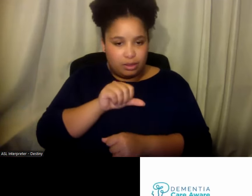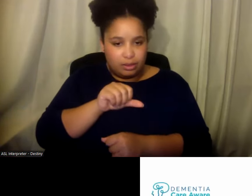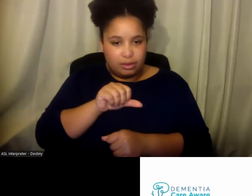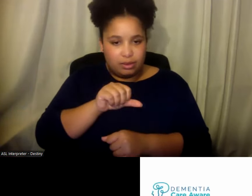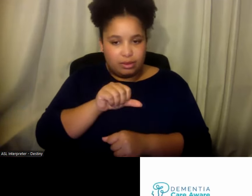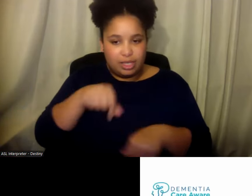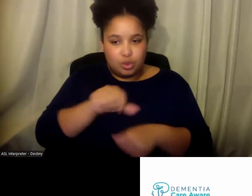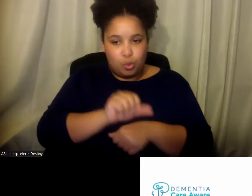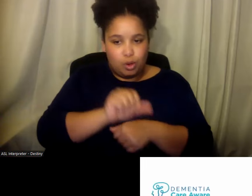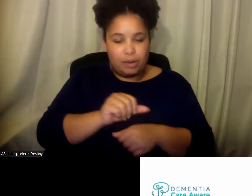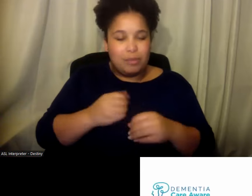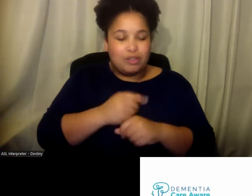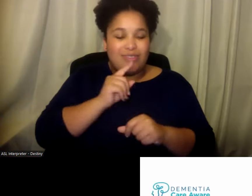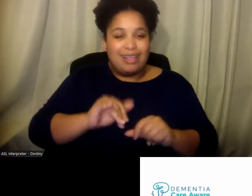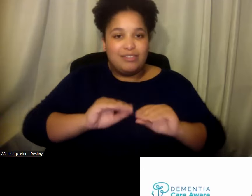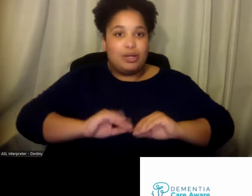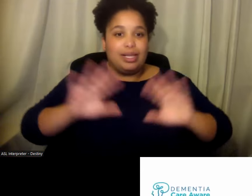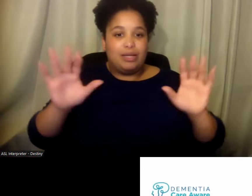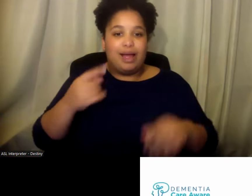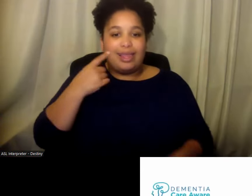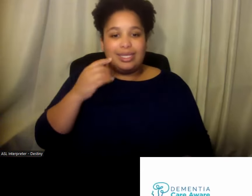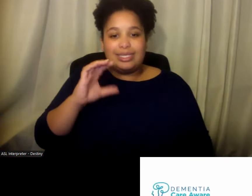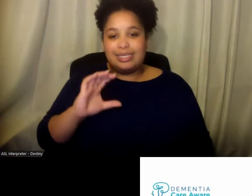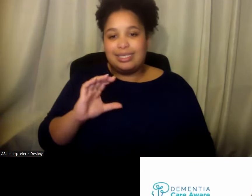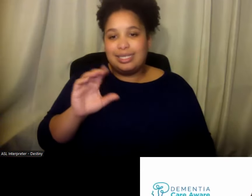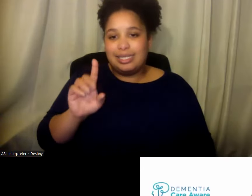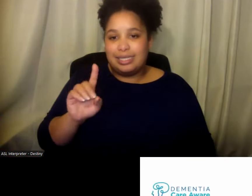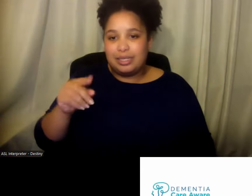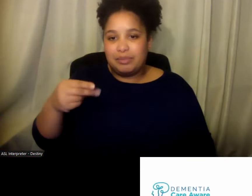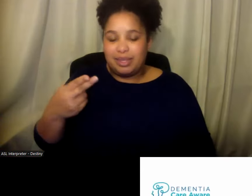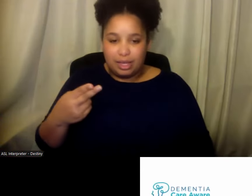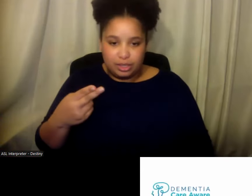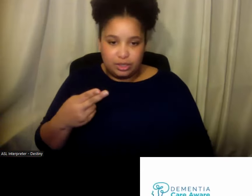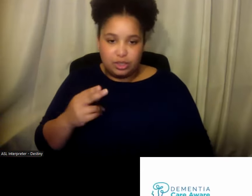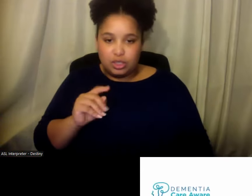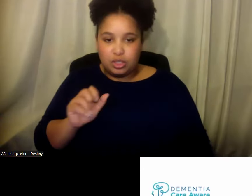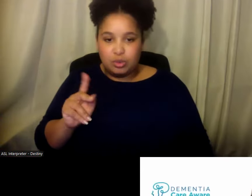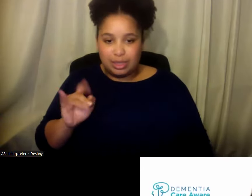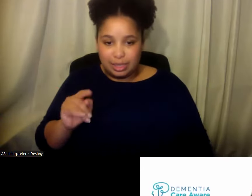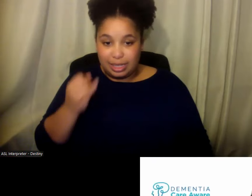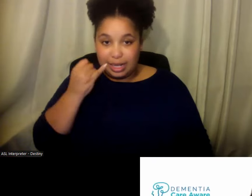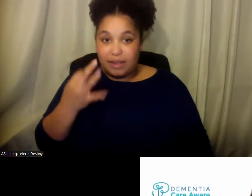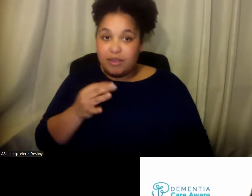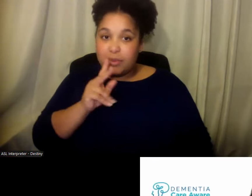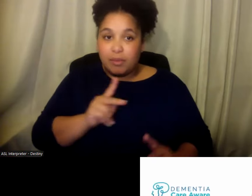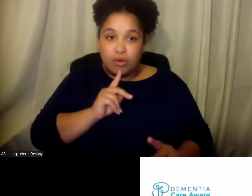clear. There is, I think the CDPH toolkit is if people are really,